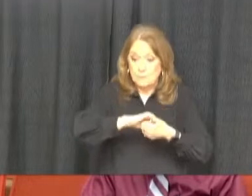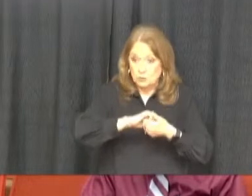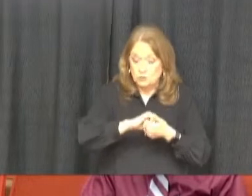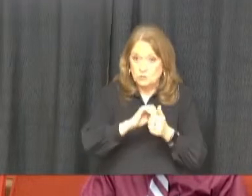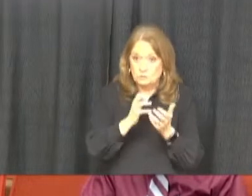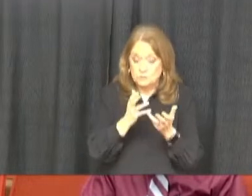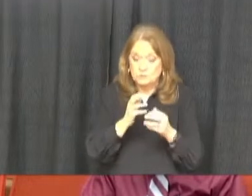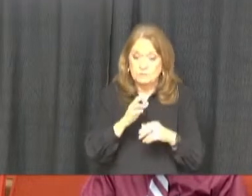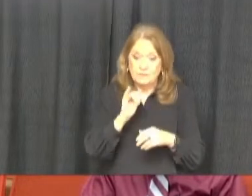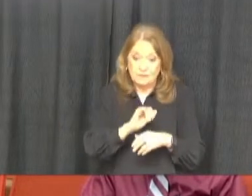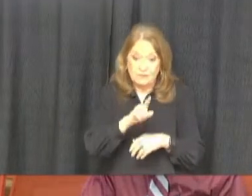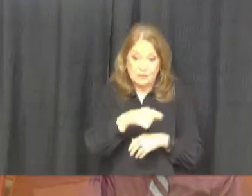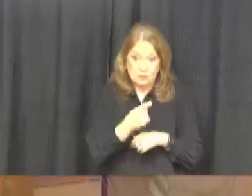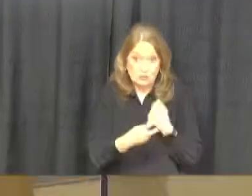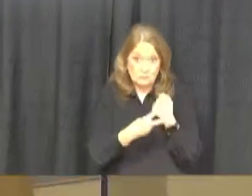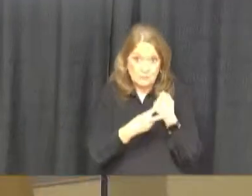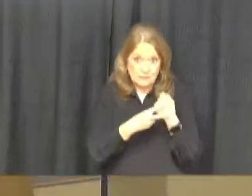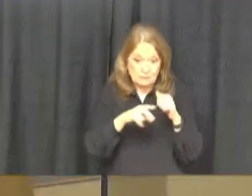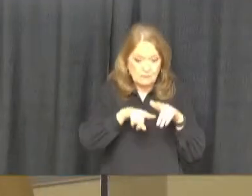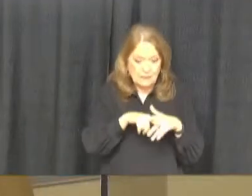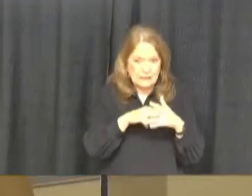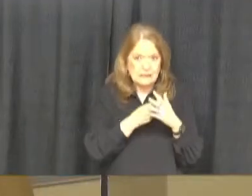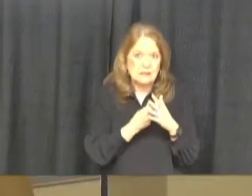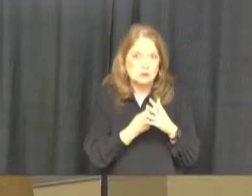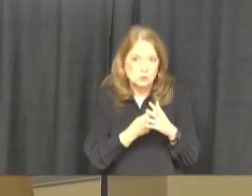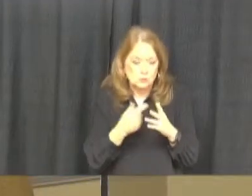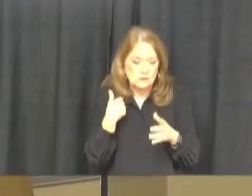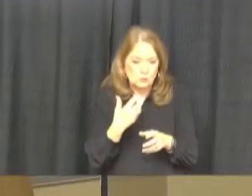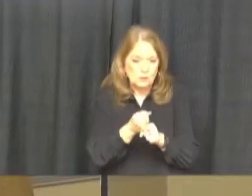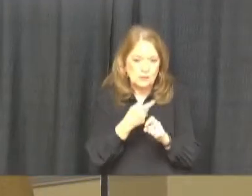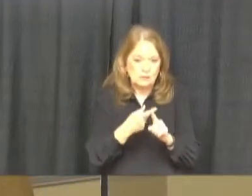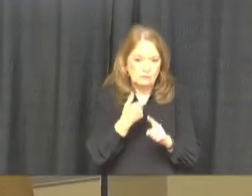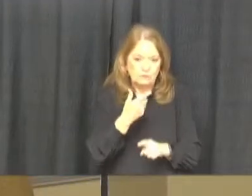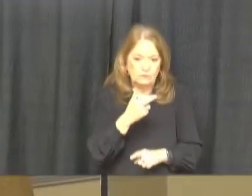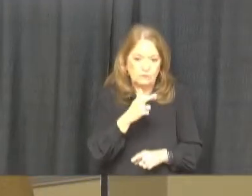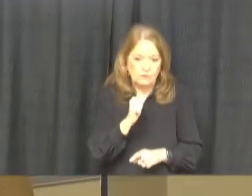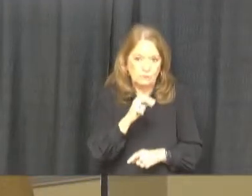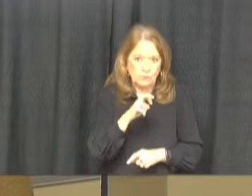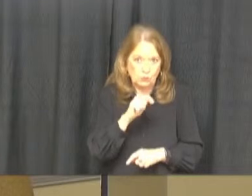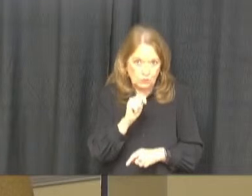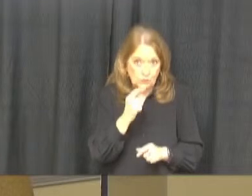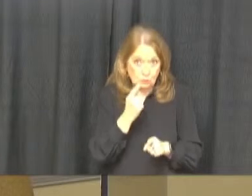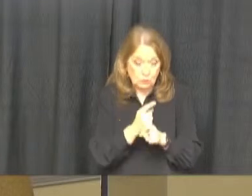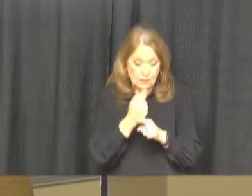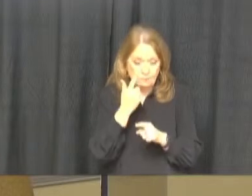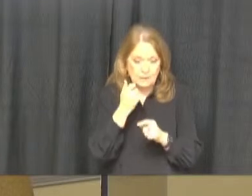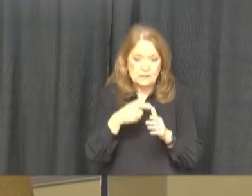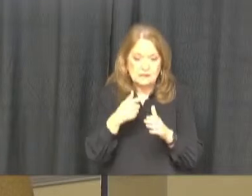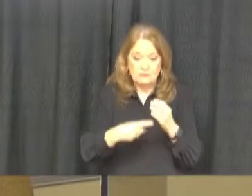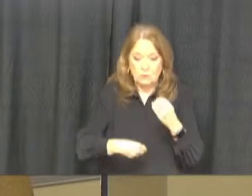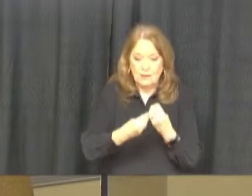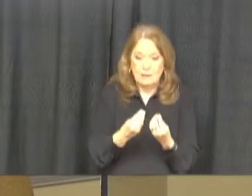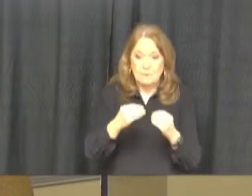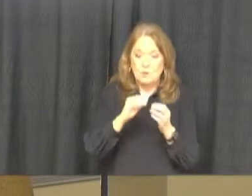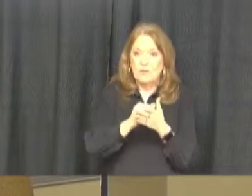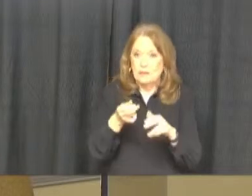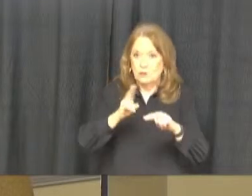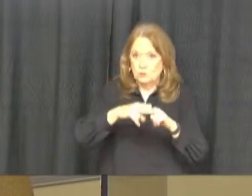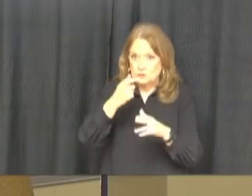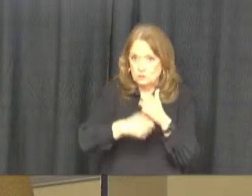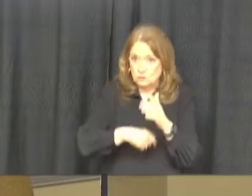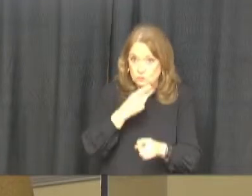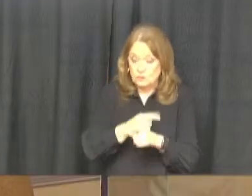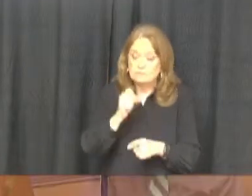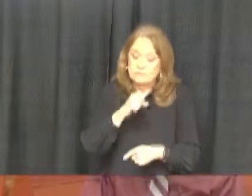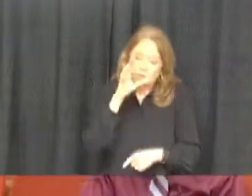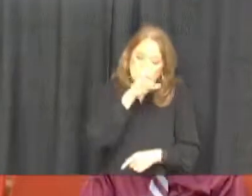vendor. And that's just maintaining the initial ones that we're gonna get from the grant, obviously, right? Because then if we add more, that increases the cost.